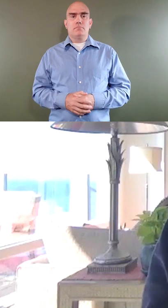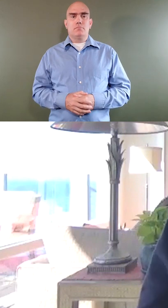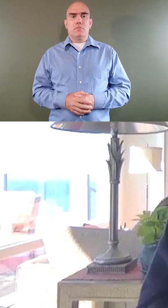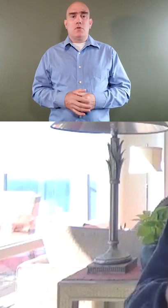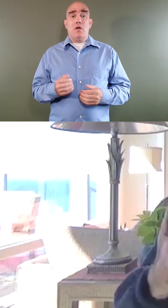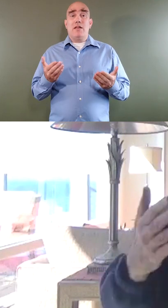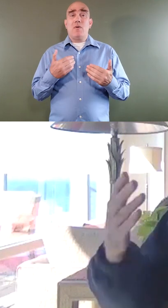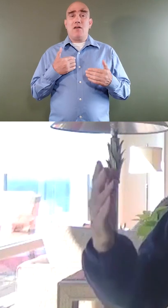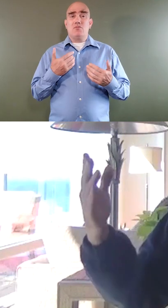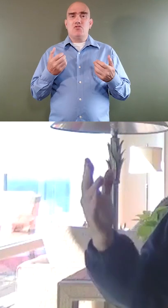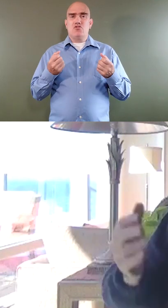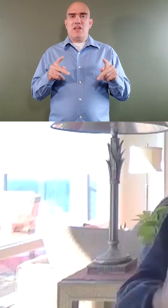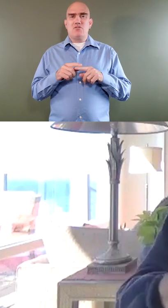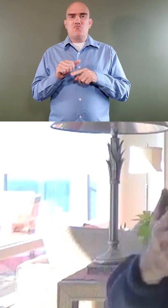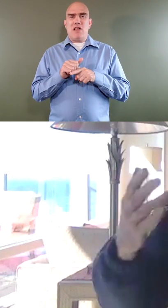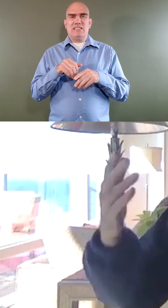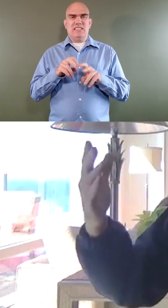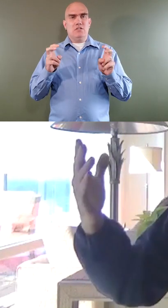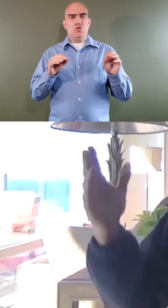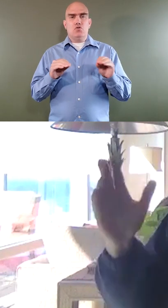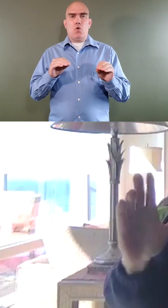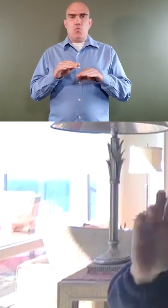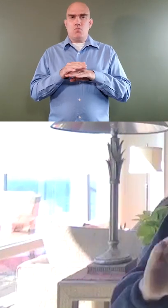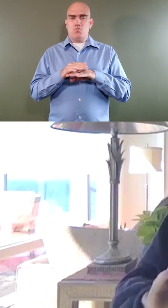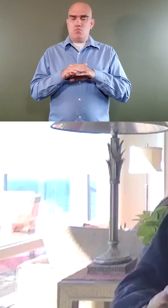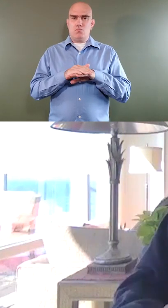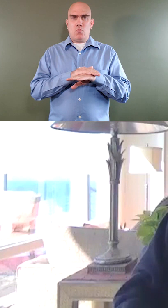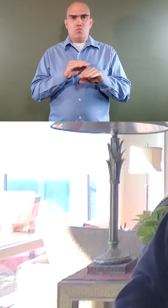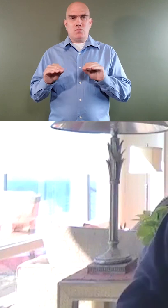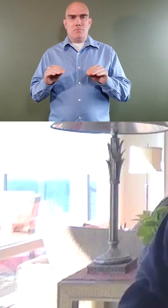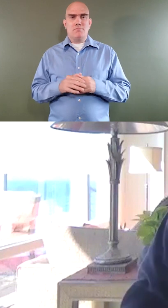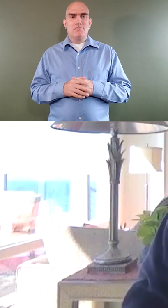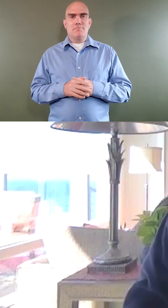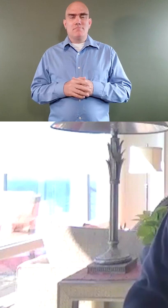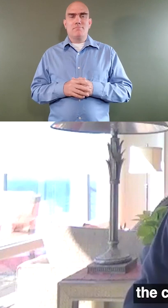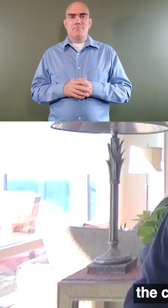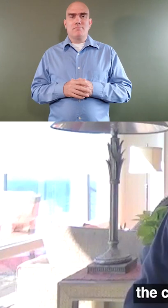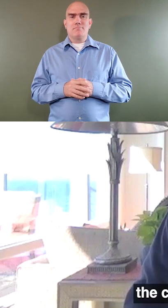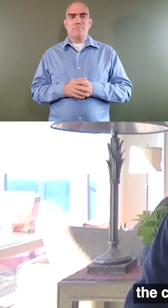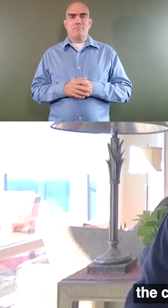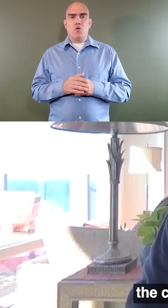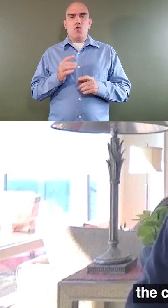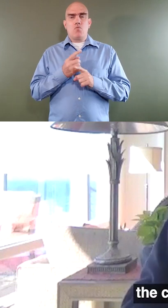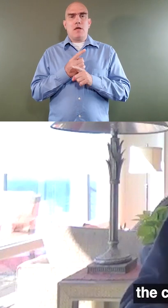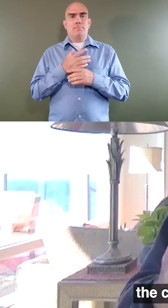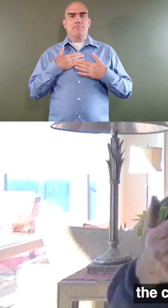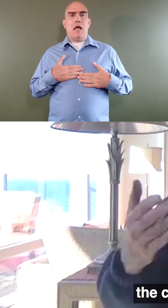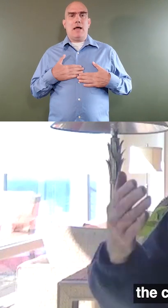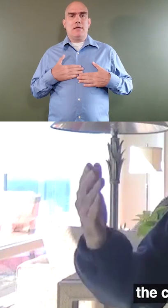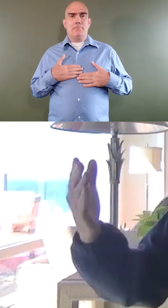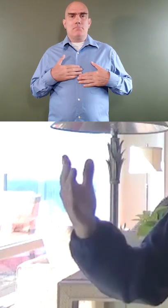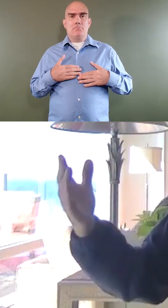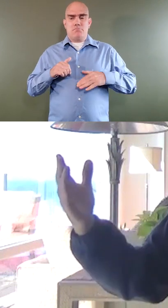So here we have a chance to practice in slow motion the correct body posture for